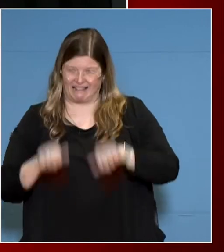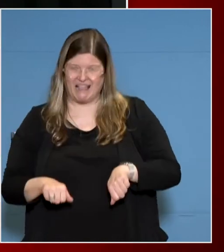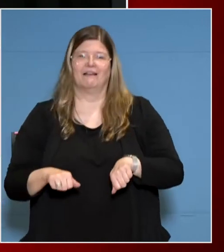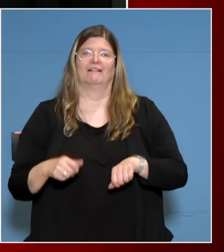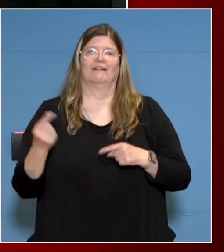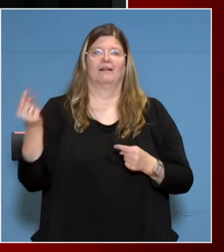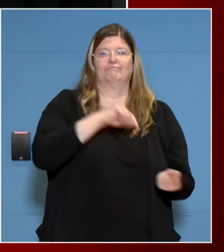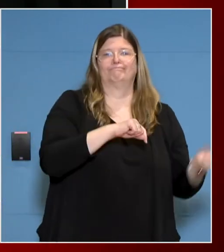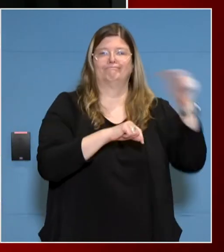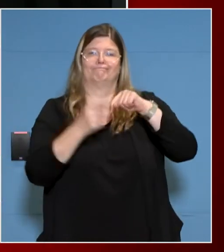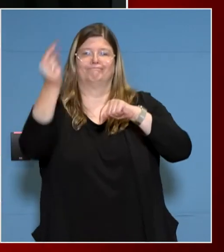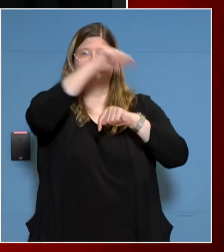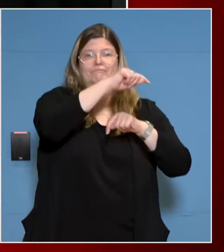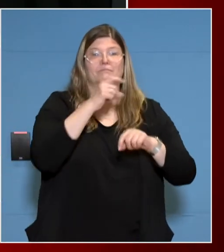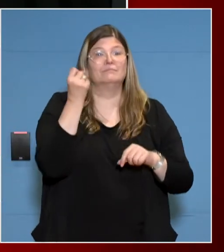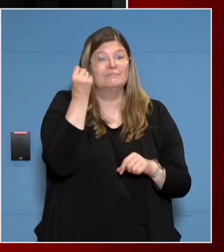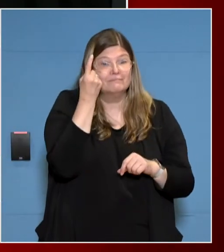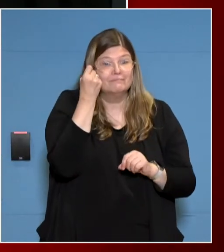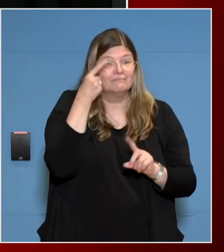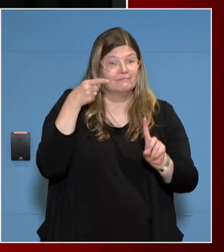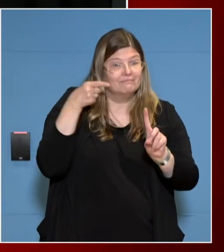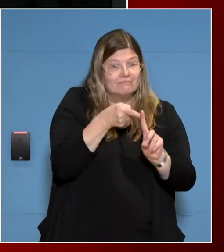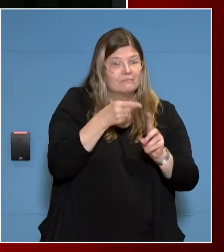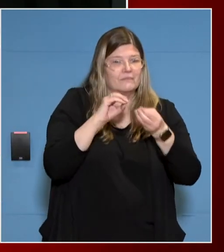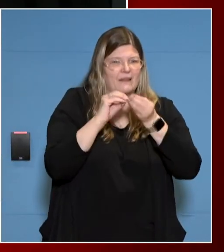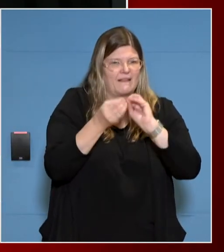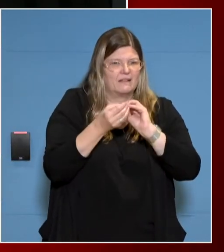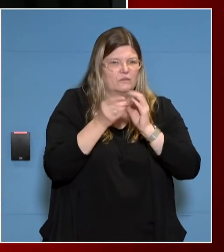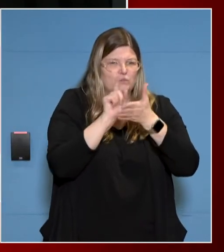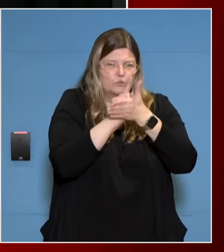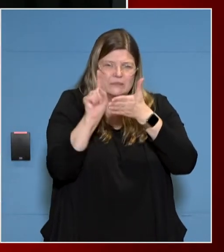you the specific numbers is because those numbers change from week to week.